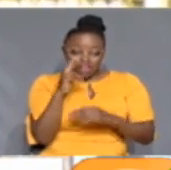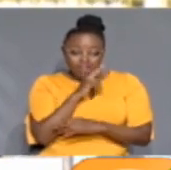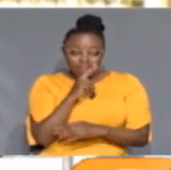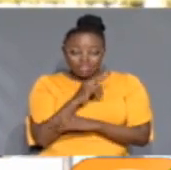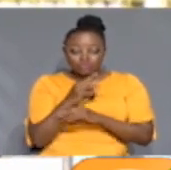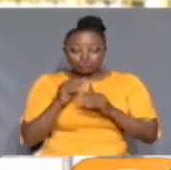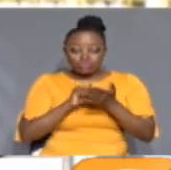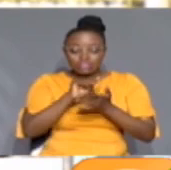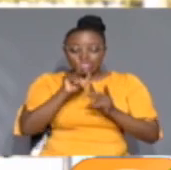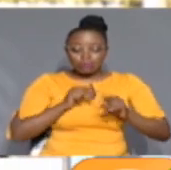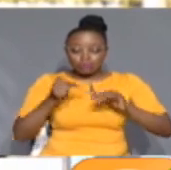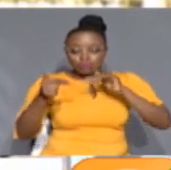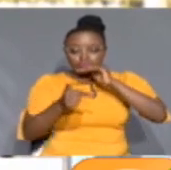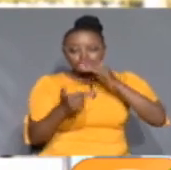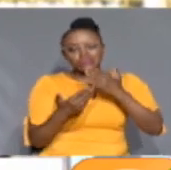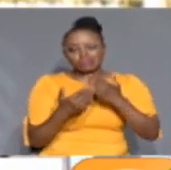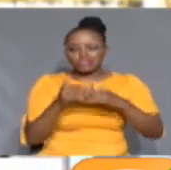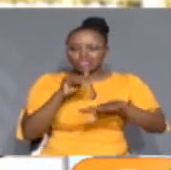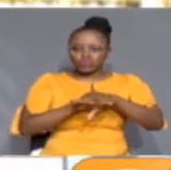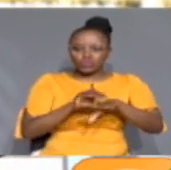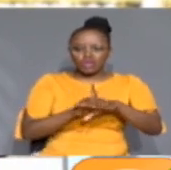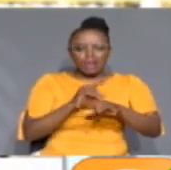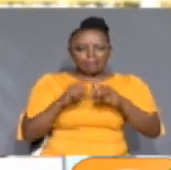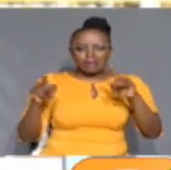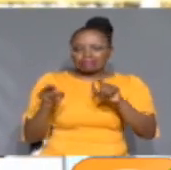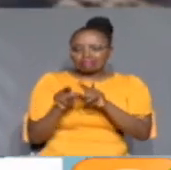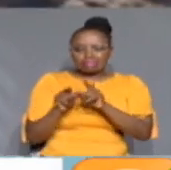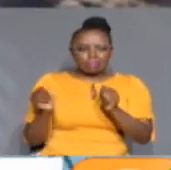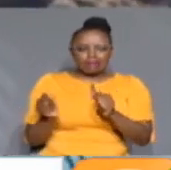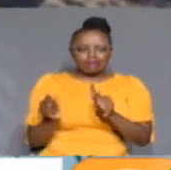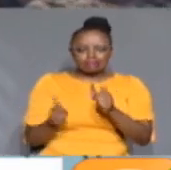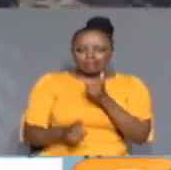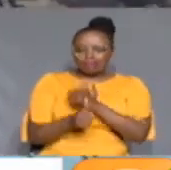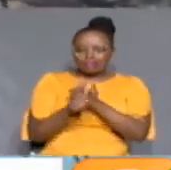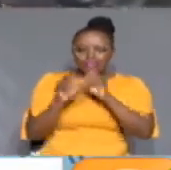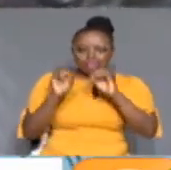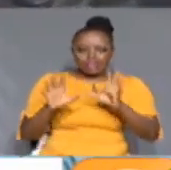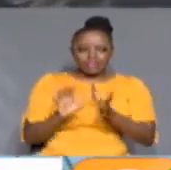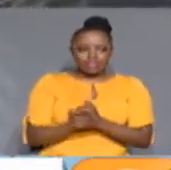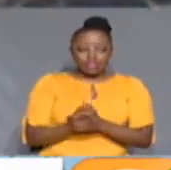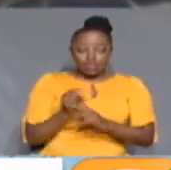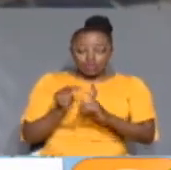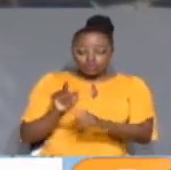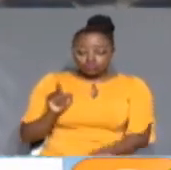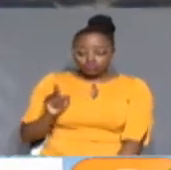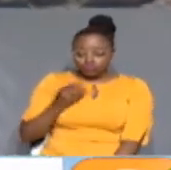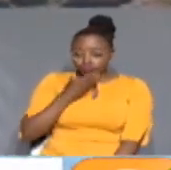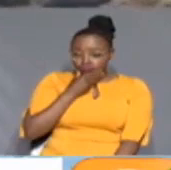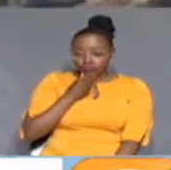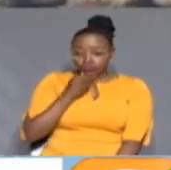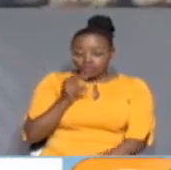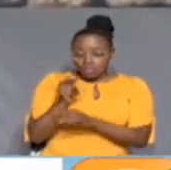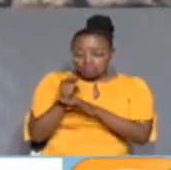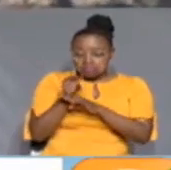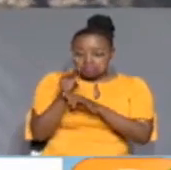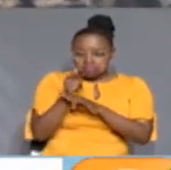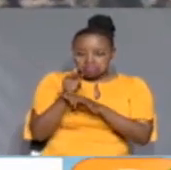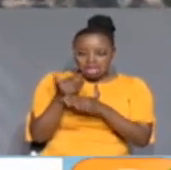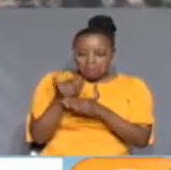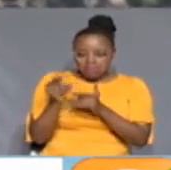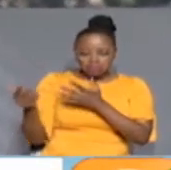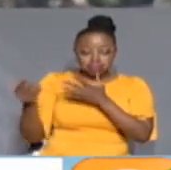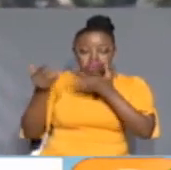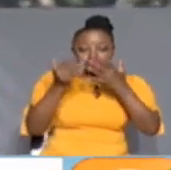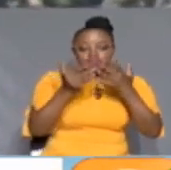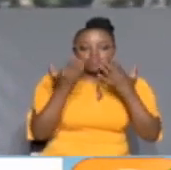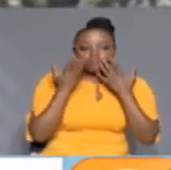people down is commensurate, but not an haphazard one. According to Colonel Gituma, the high-resolution cameras are already in the